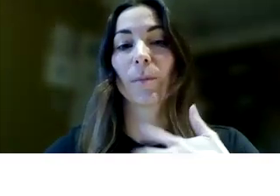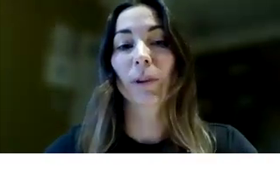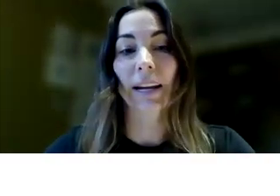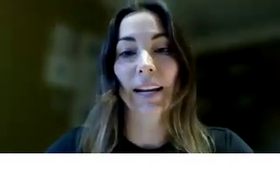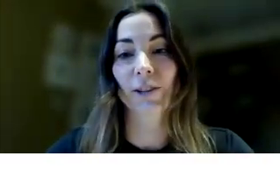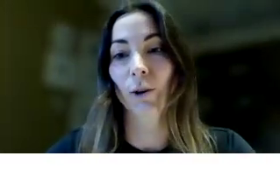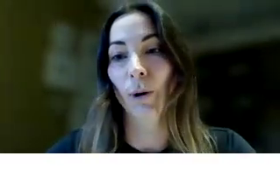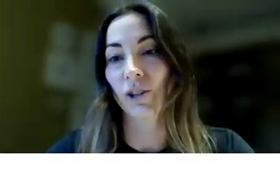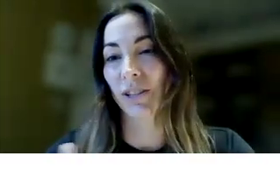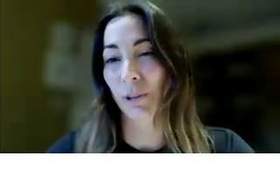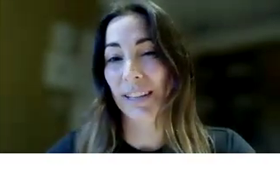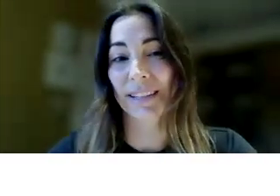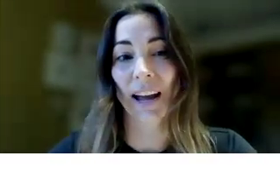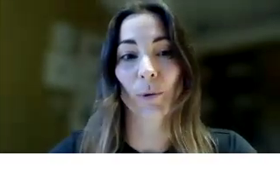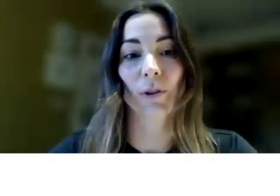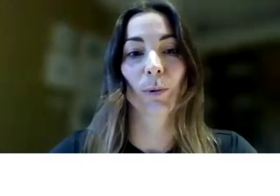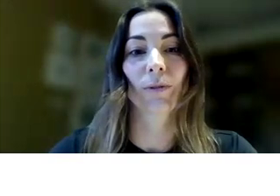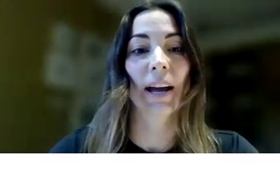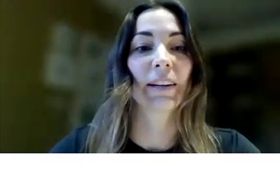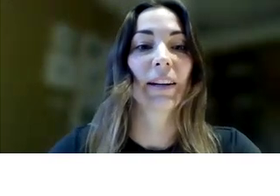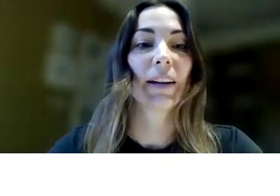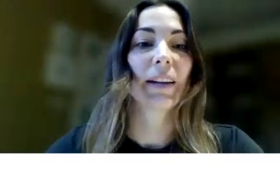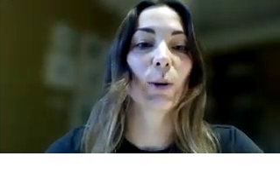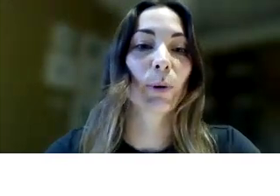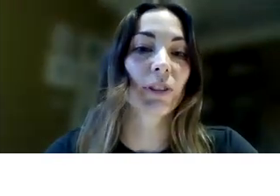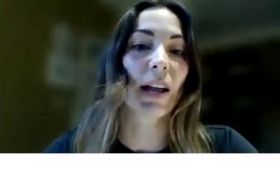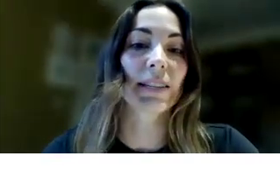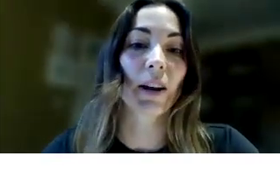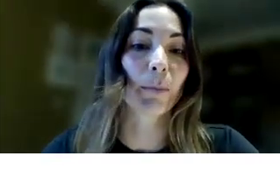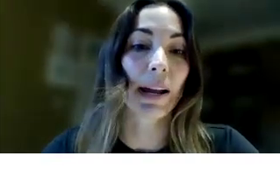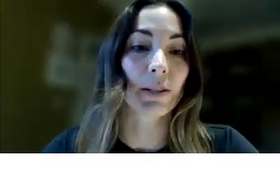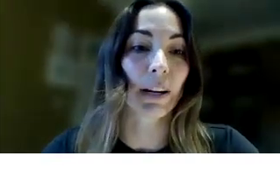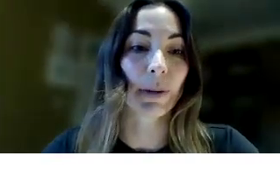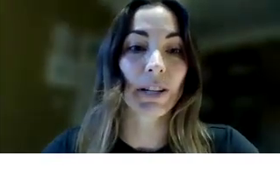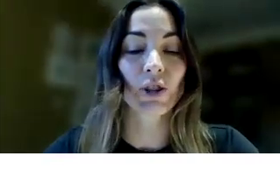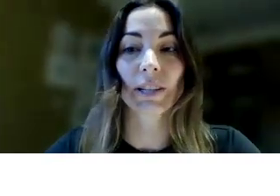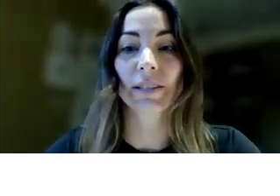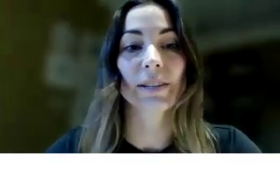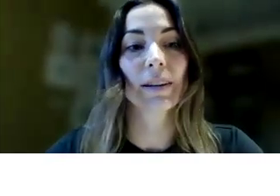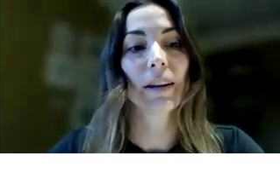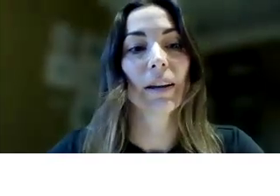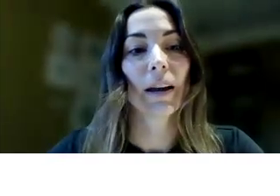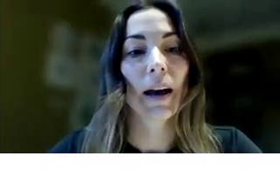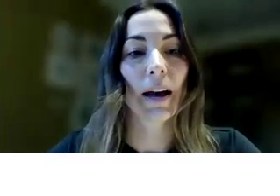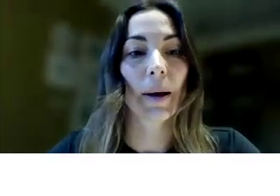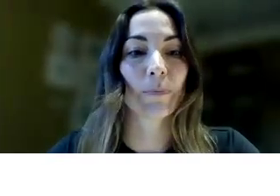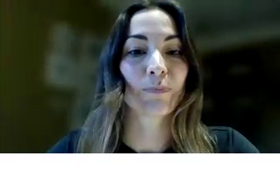process, people that can answer your questions and really take time with you, provide, personalized and unbiased recommendations.